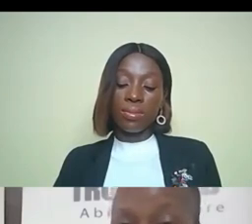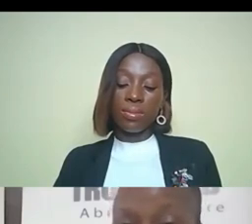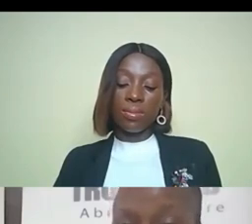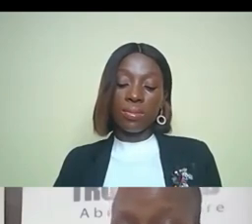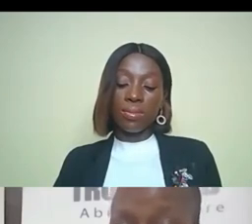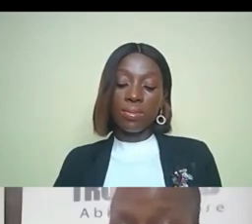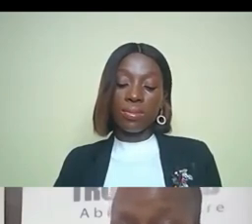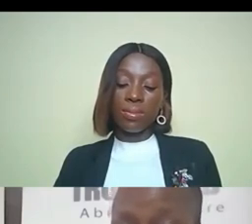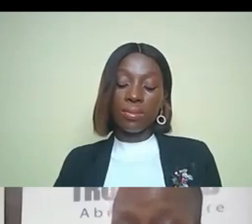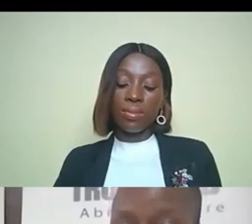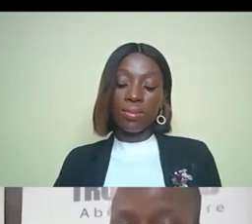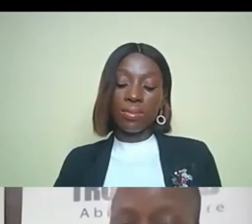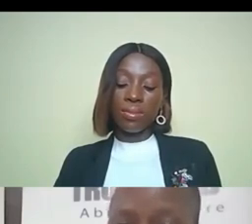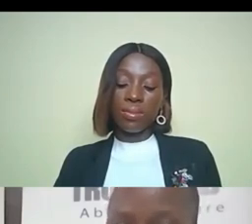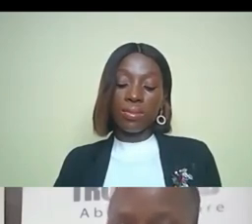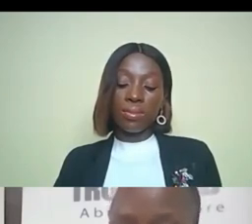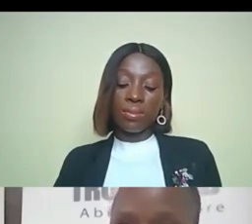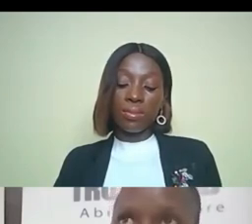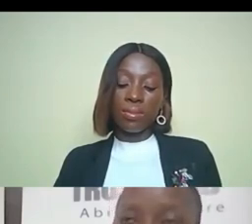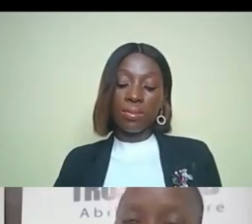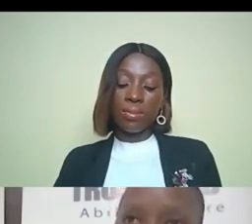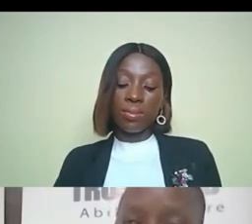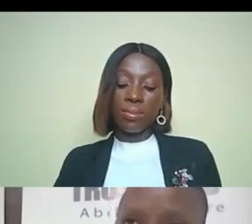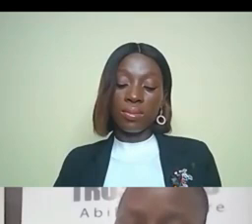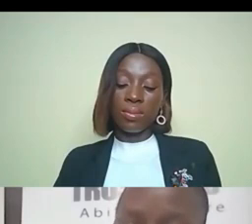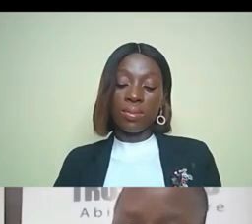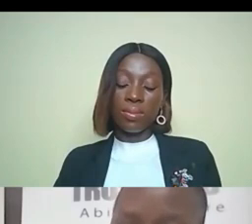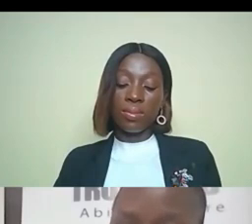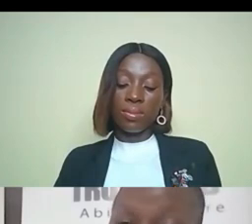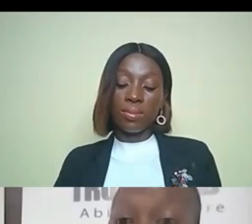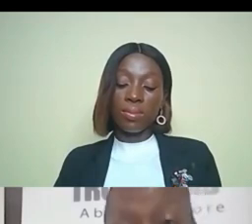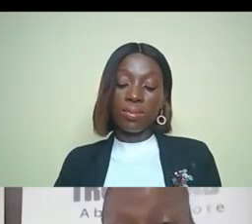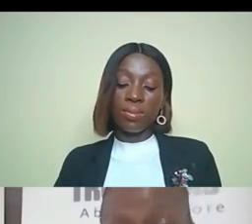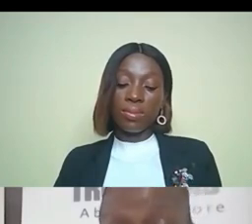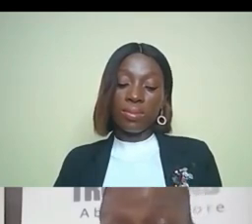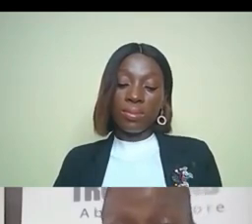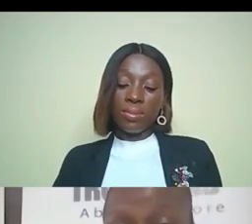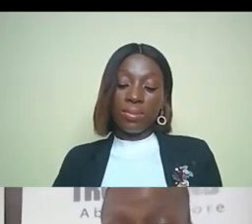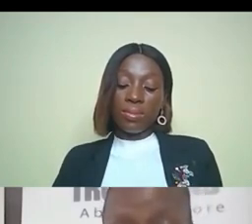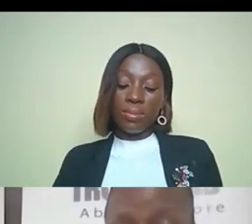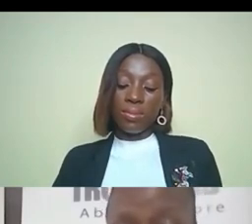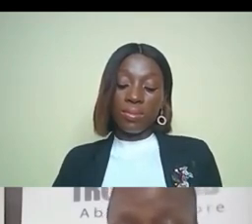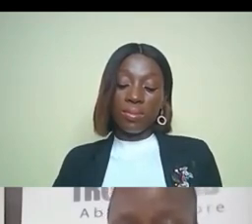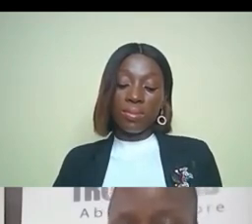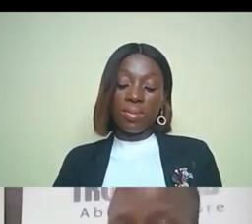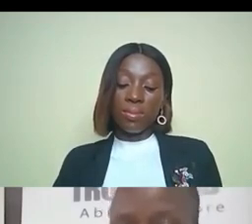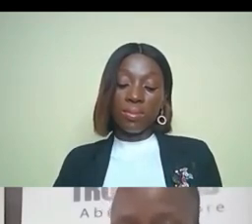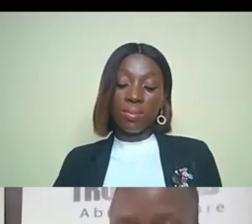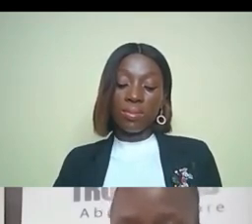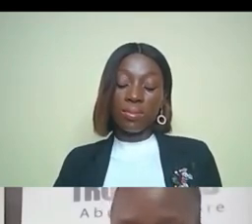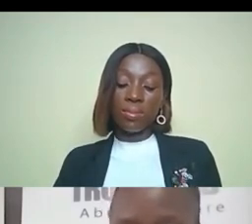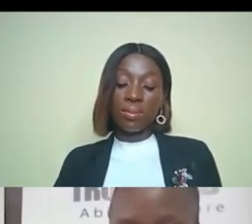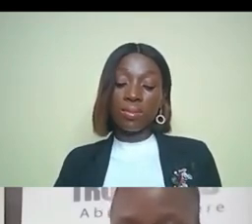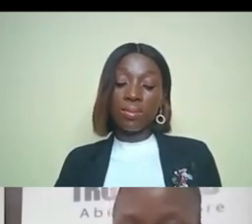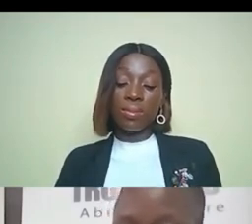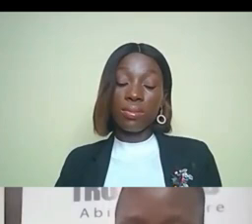high functioning autism, or it was previously referred to as Asperger's syndrome, but currently we don't